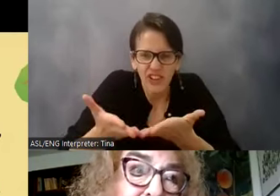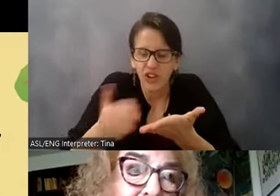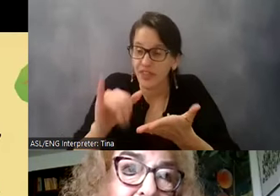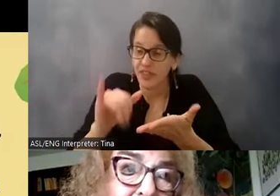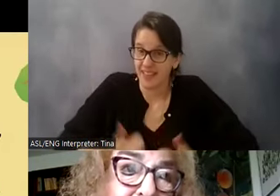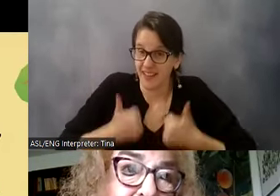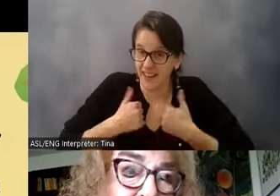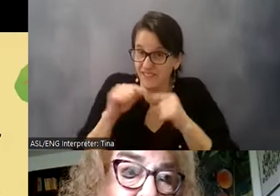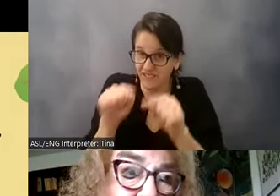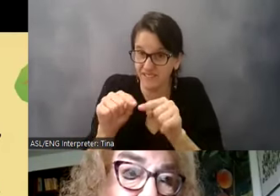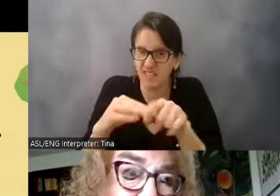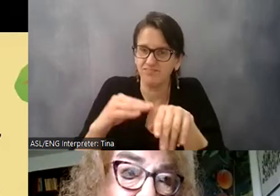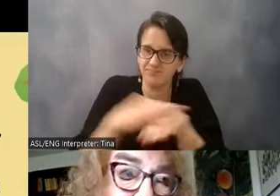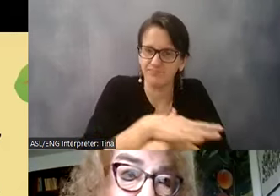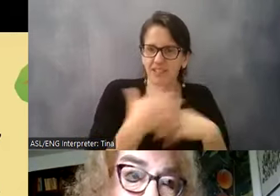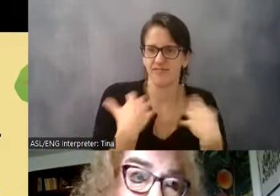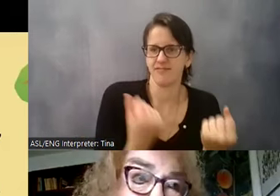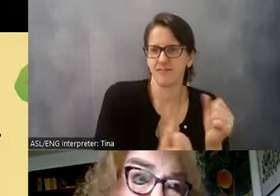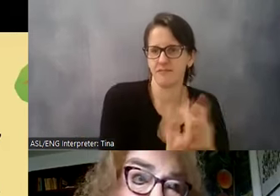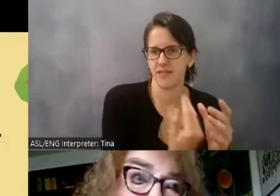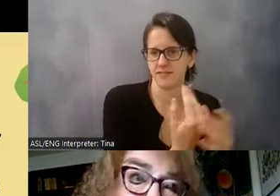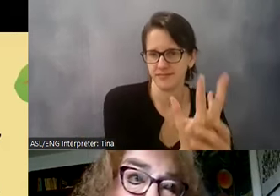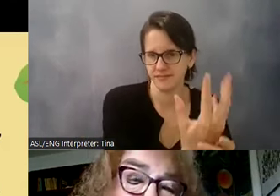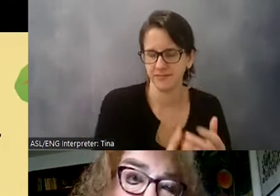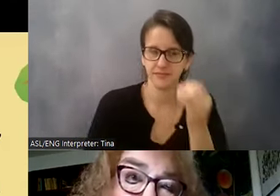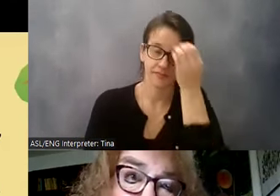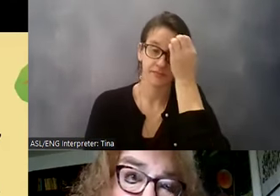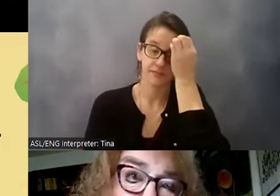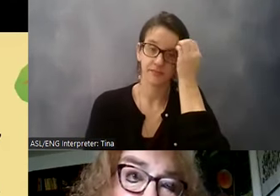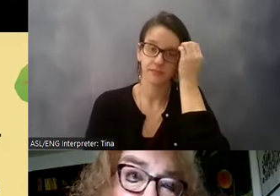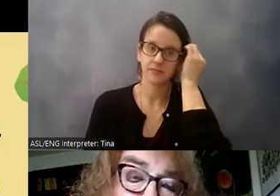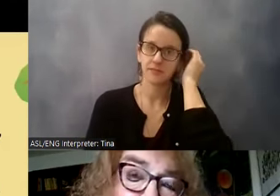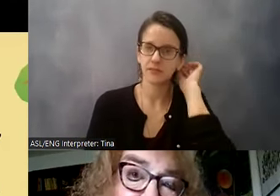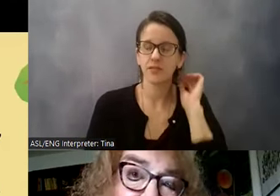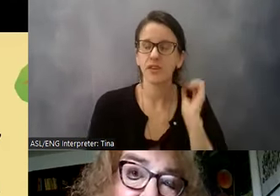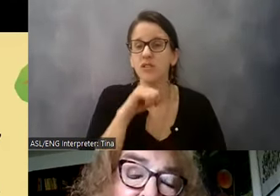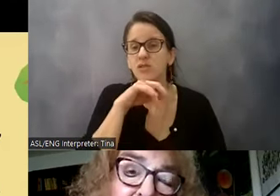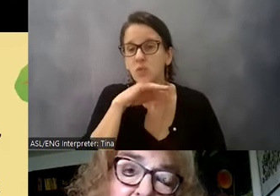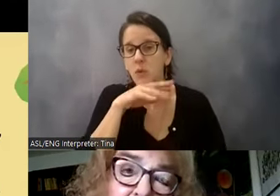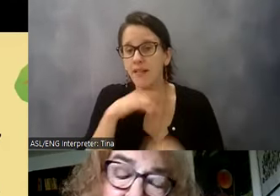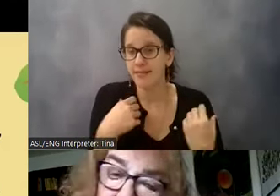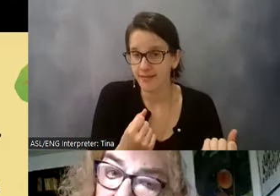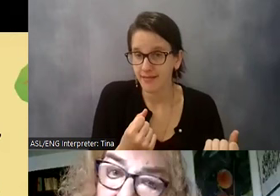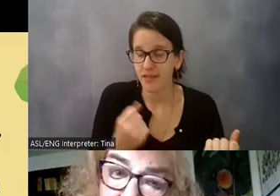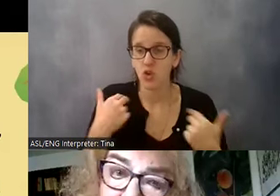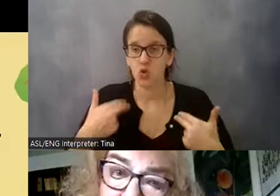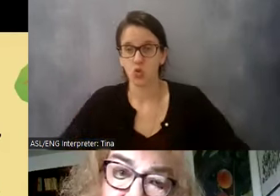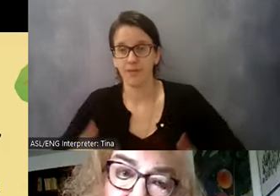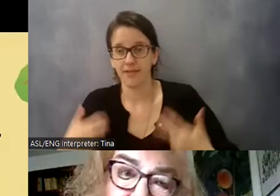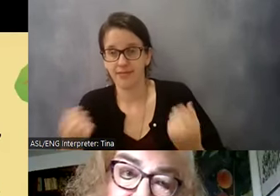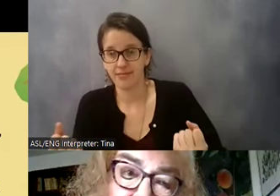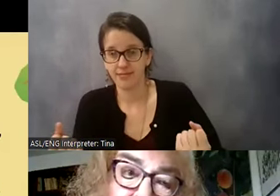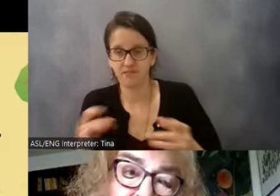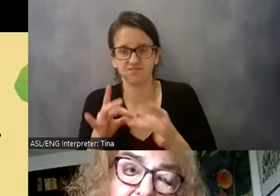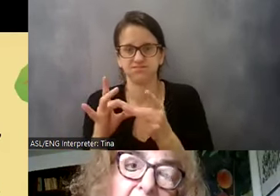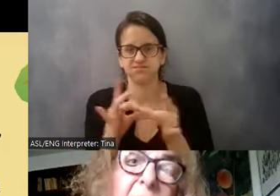health of plants. Now, soil health and human health are very closely related. In